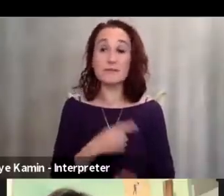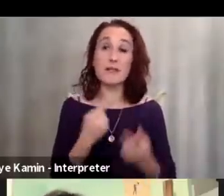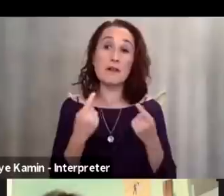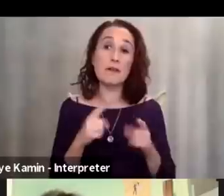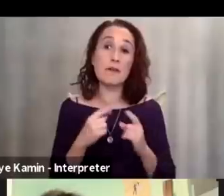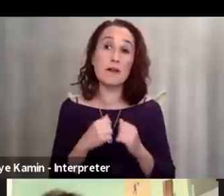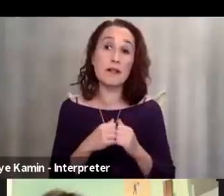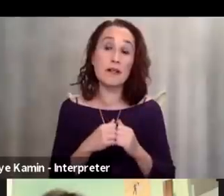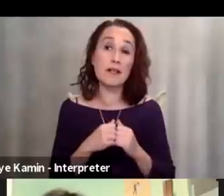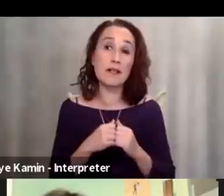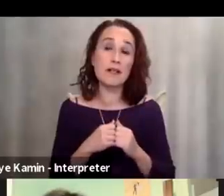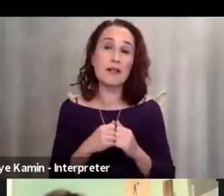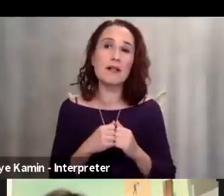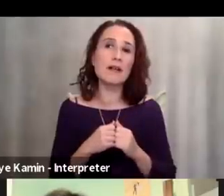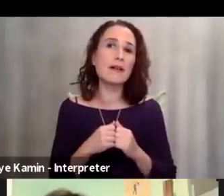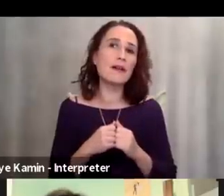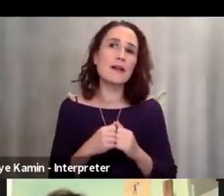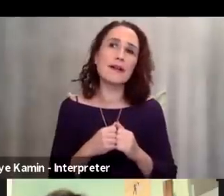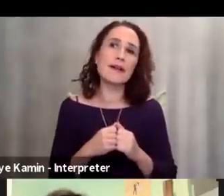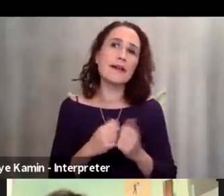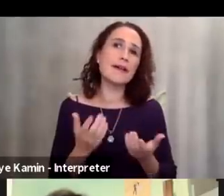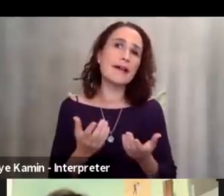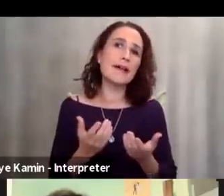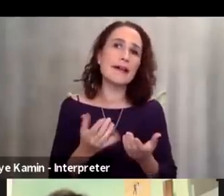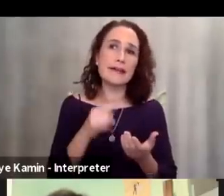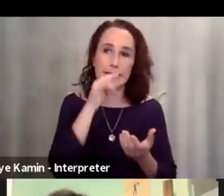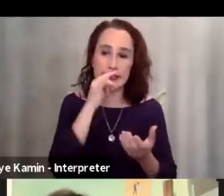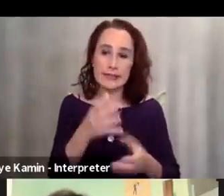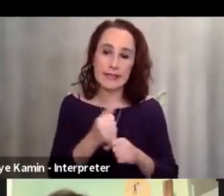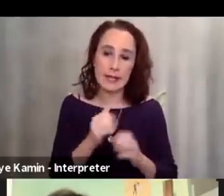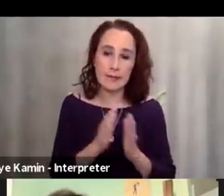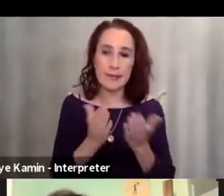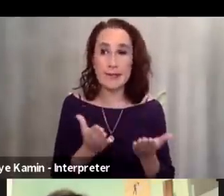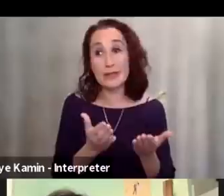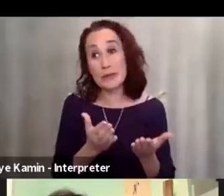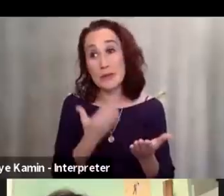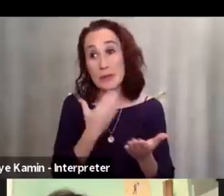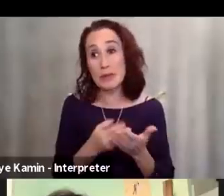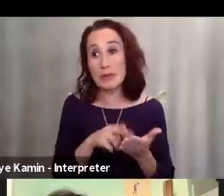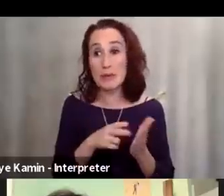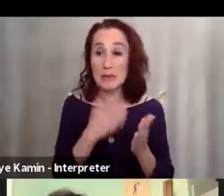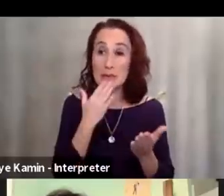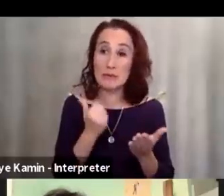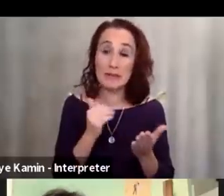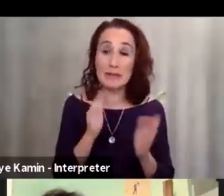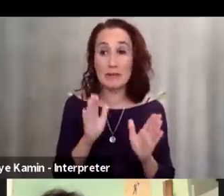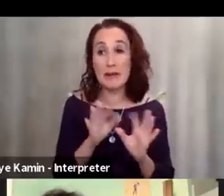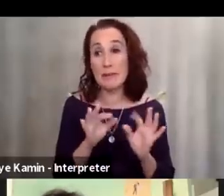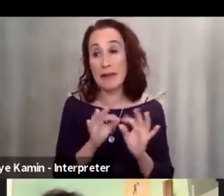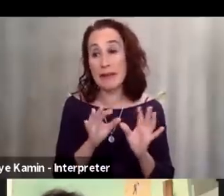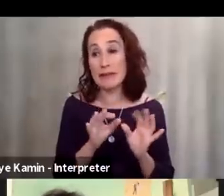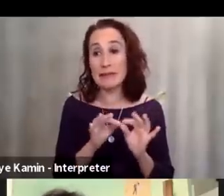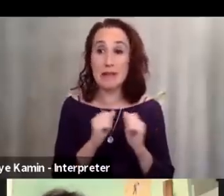they're given a lot of books that are really well-intentioned and sweet. And they have lovely messages about how to